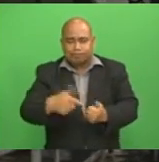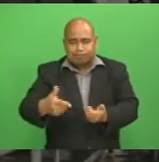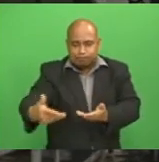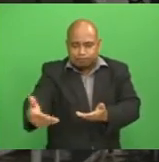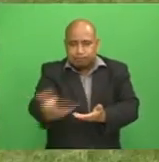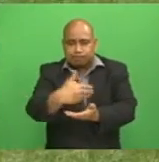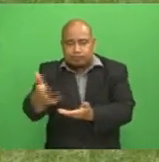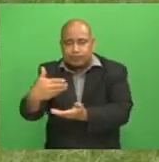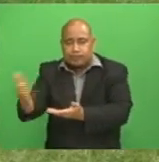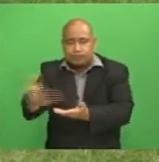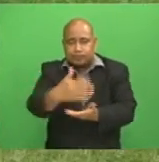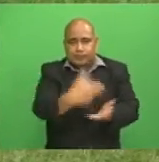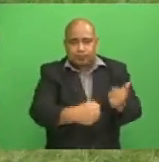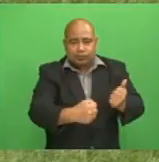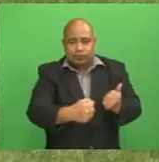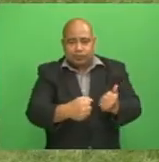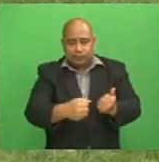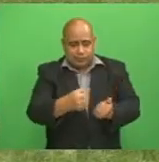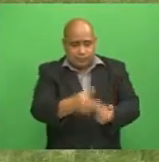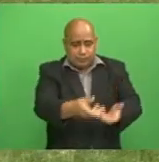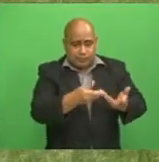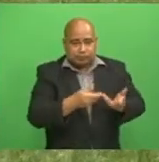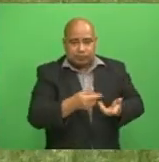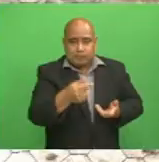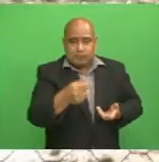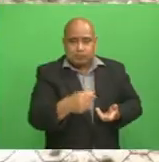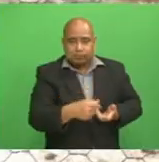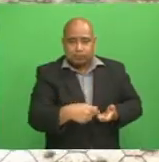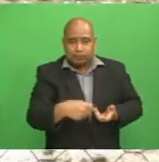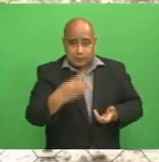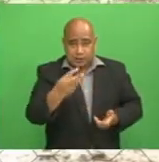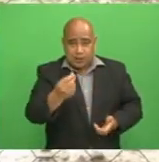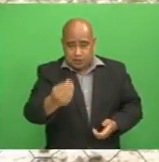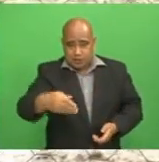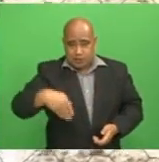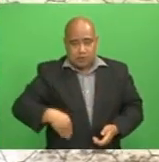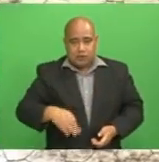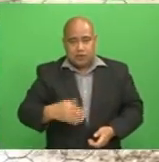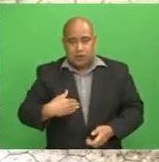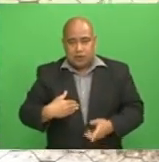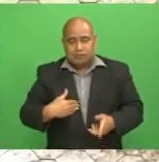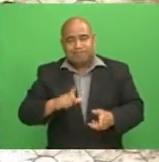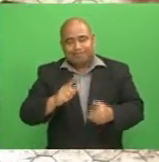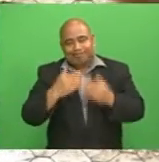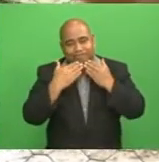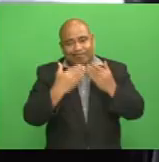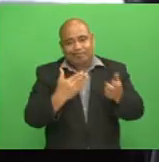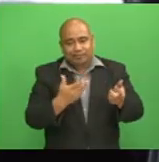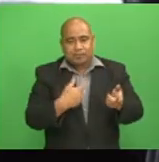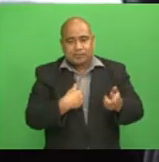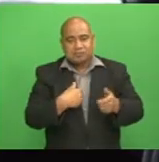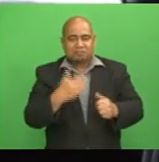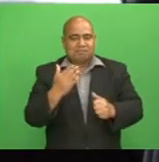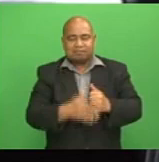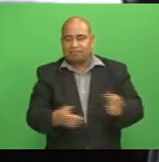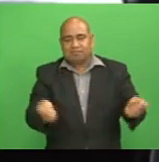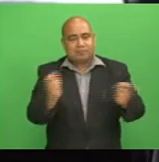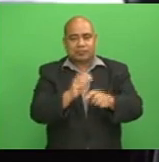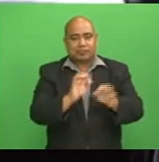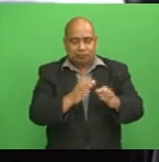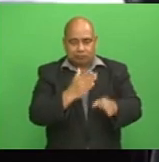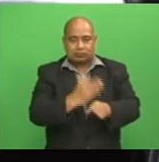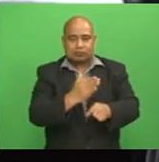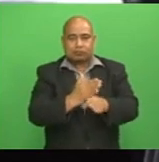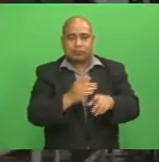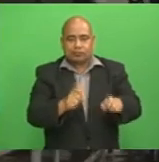actually affected. Singh says thankfully they haven't had to implement any changes to their operations. Well, there wasn't